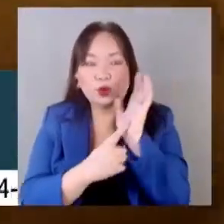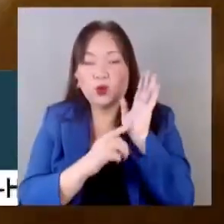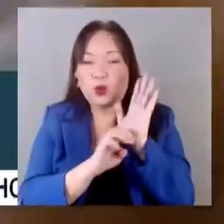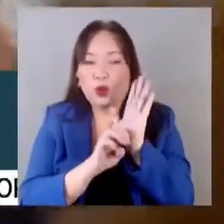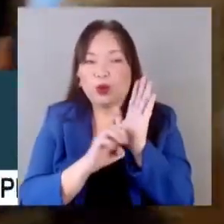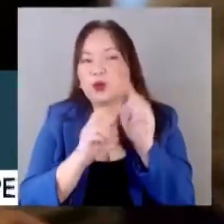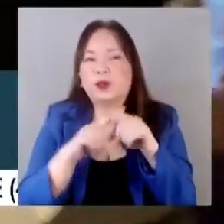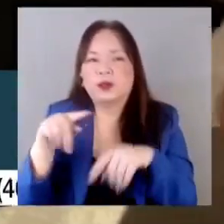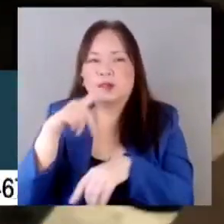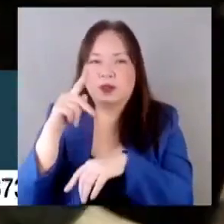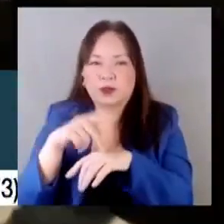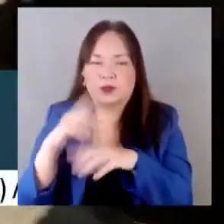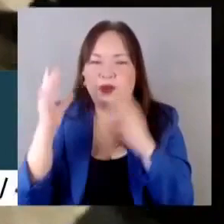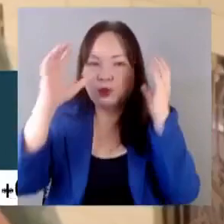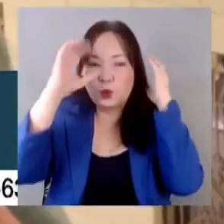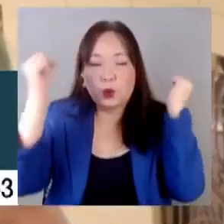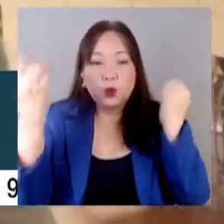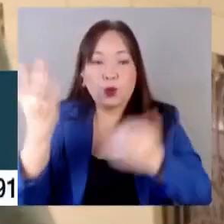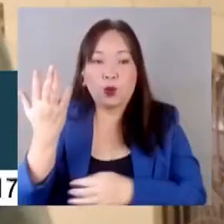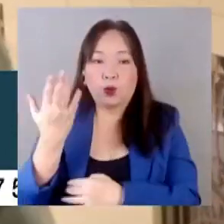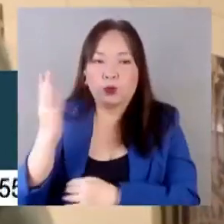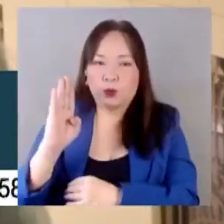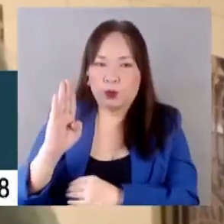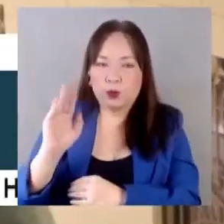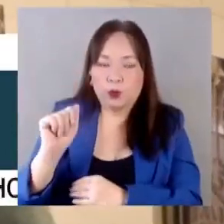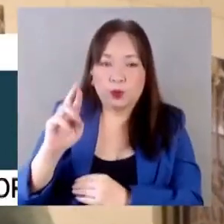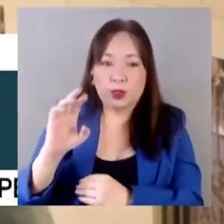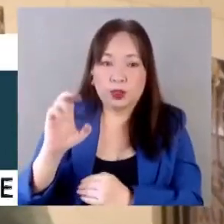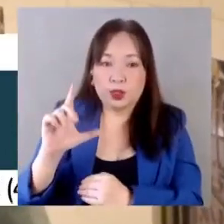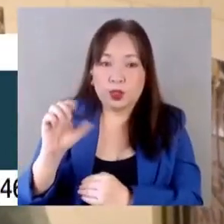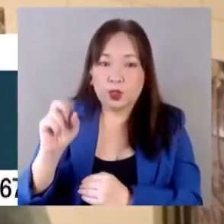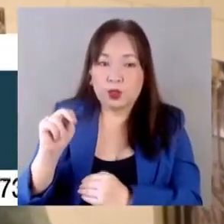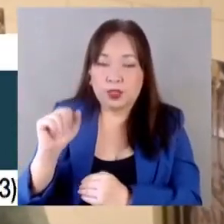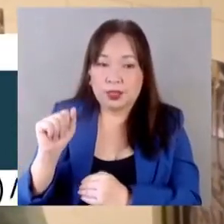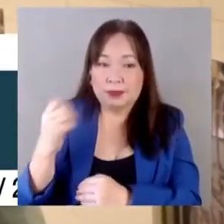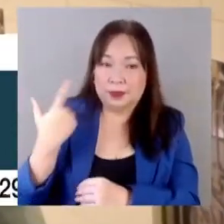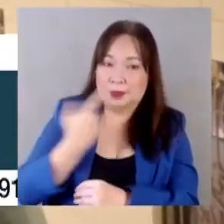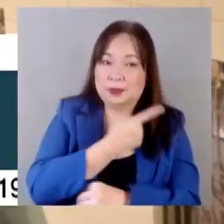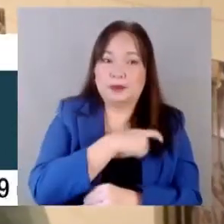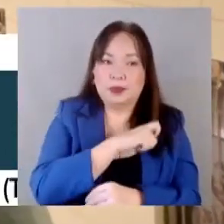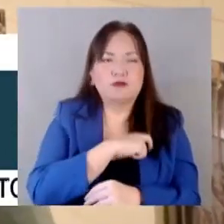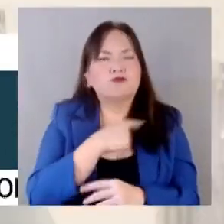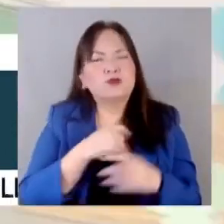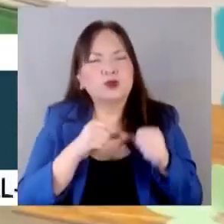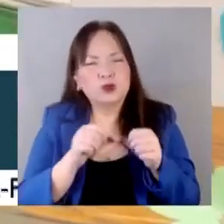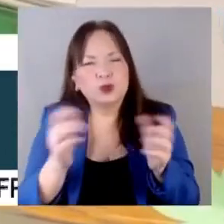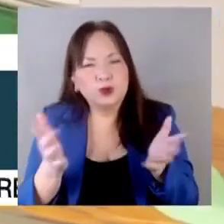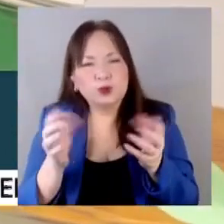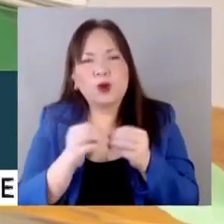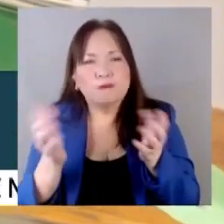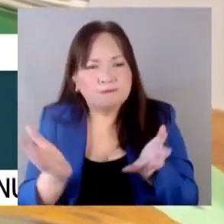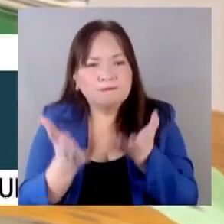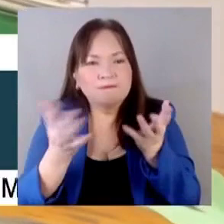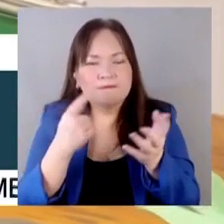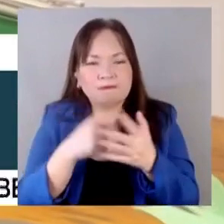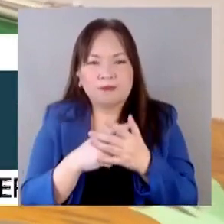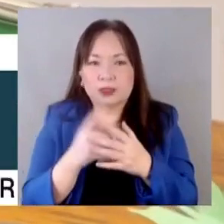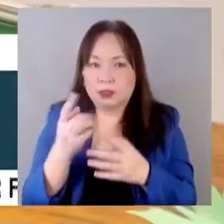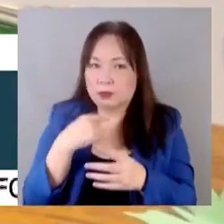Philippine Consulate in Barcelona. Sana keep up the good work at sana umangat siya. Yung quality niya